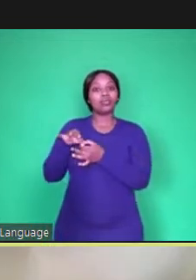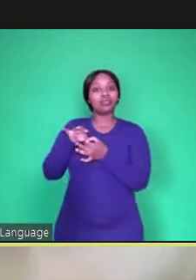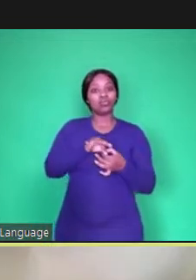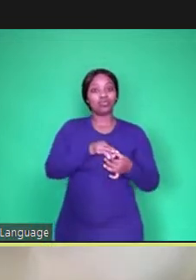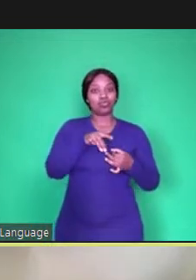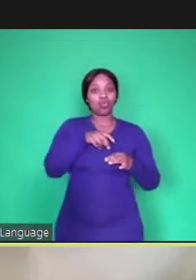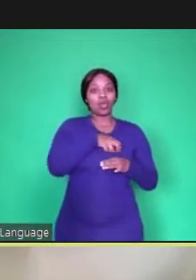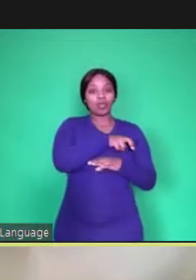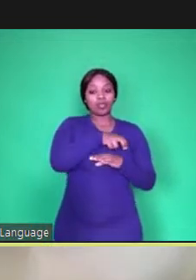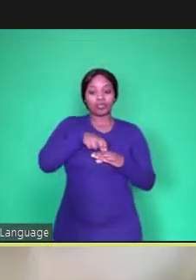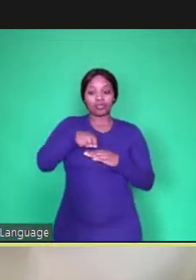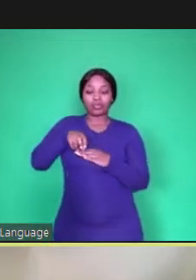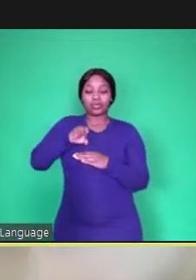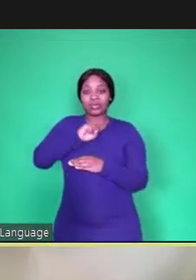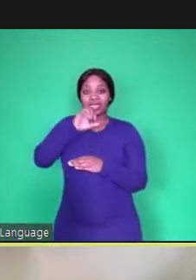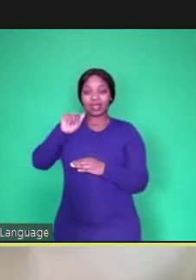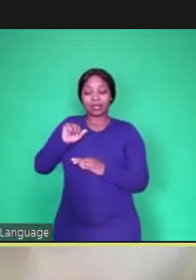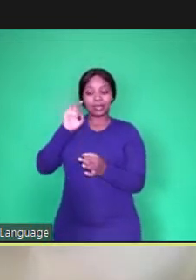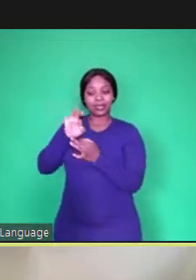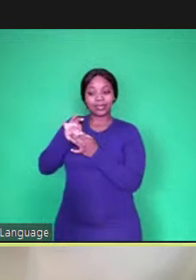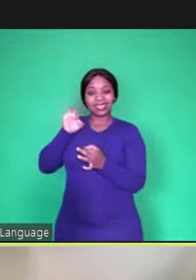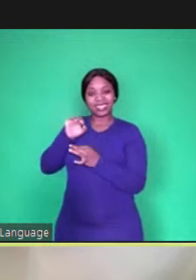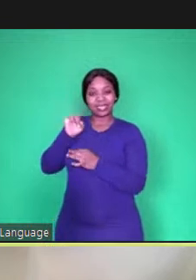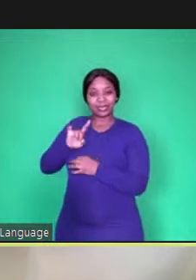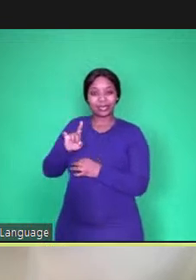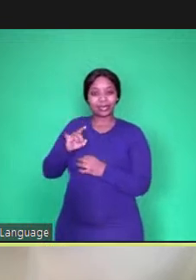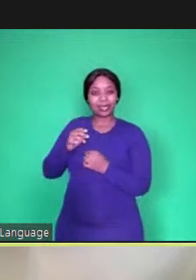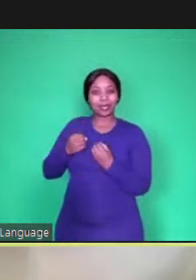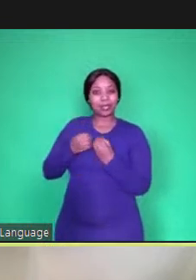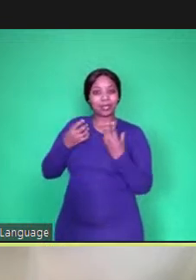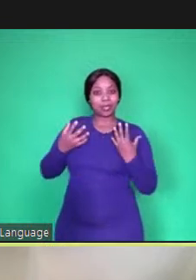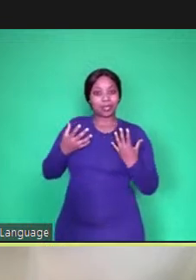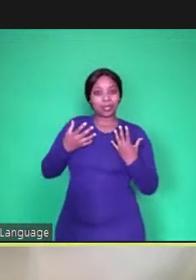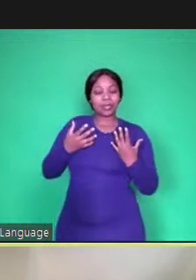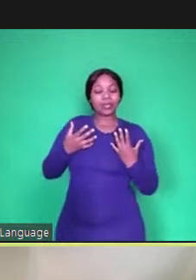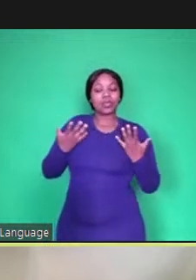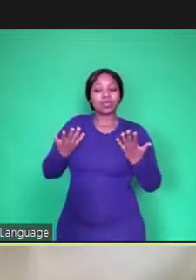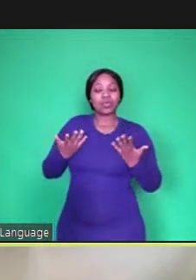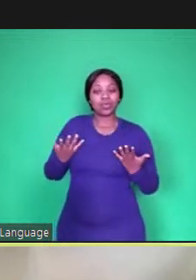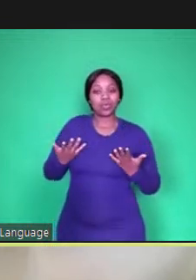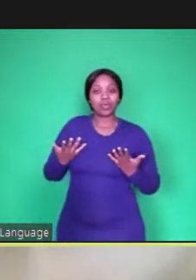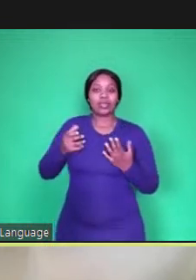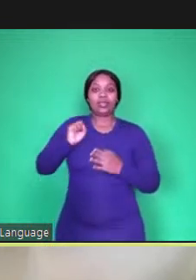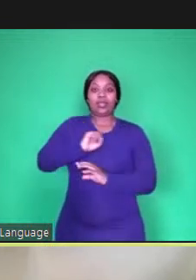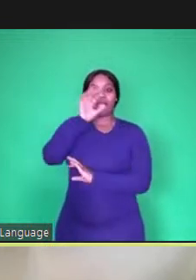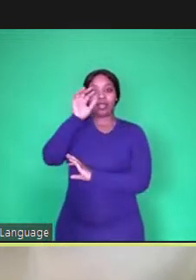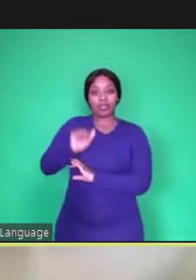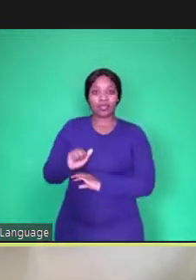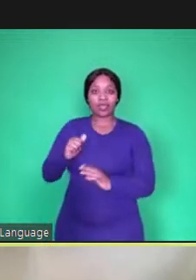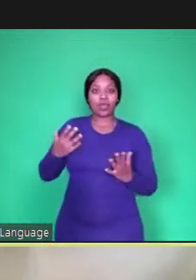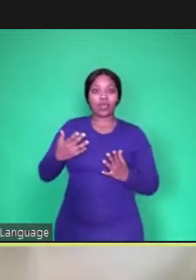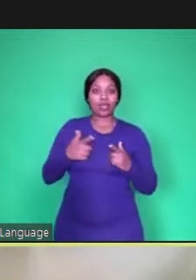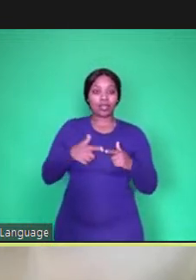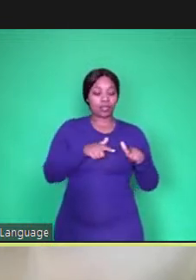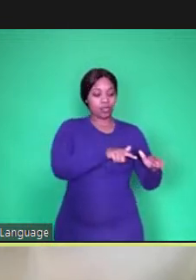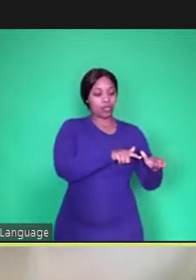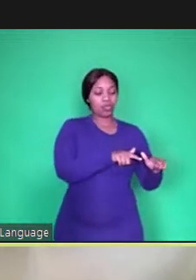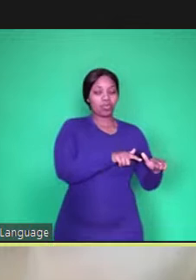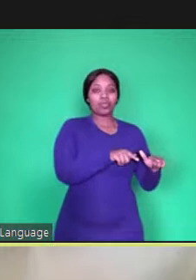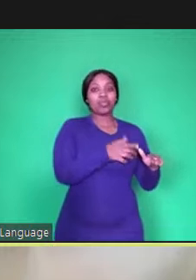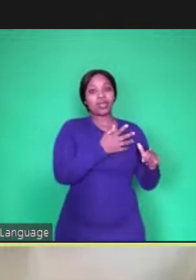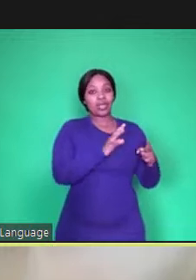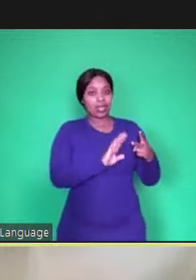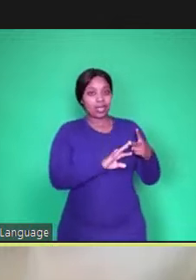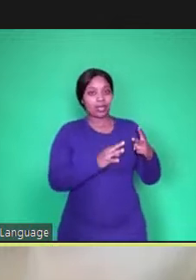in South Africa, particularly Northeast South Africa in Bushbuck region, Mpumalanga. So the topic of presentation